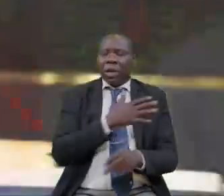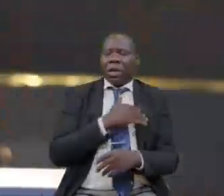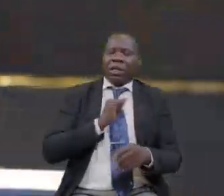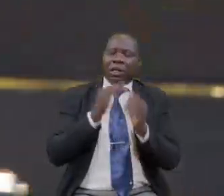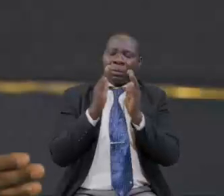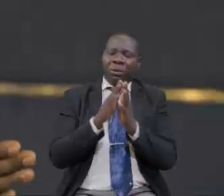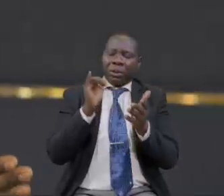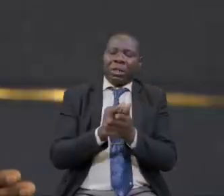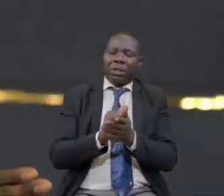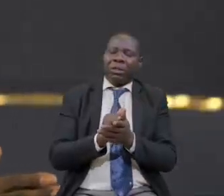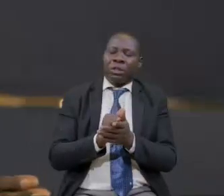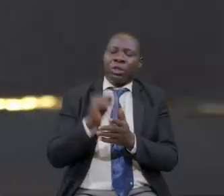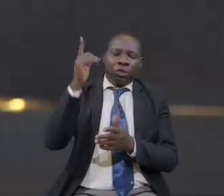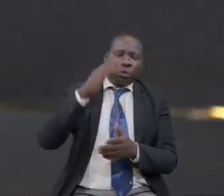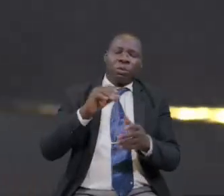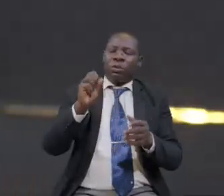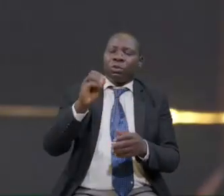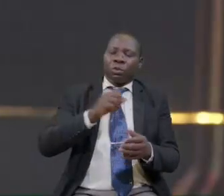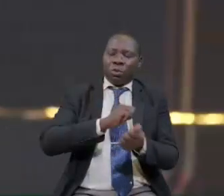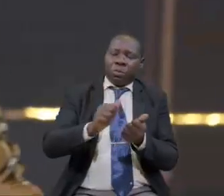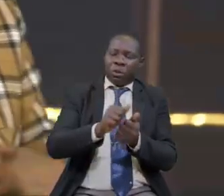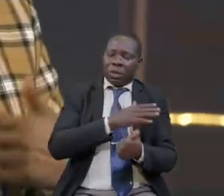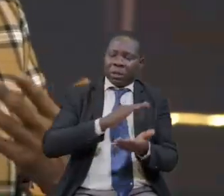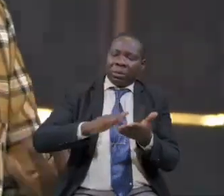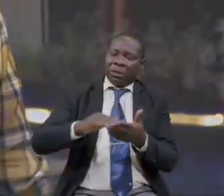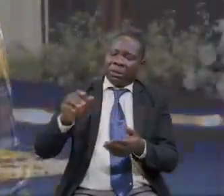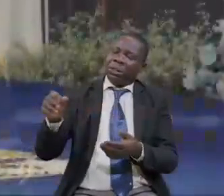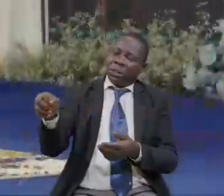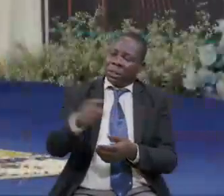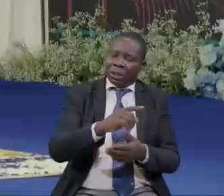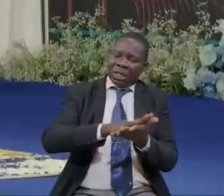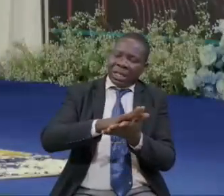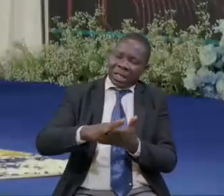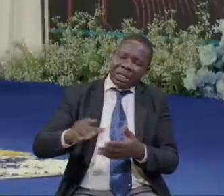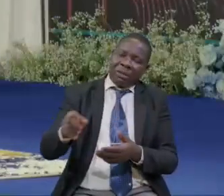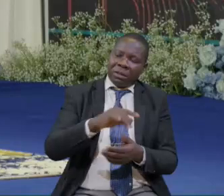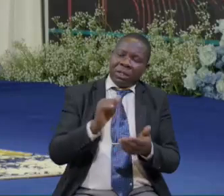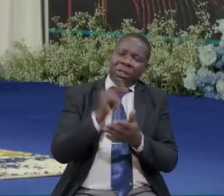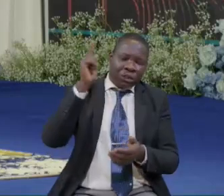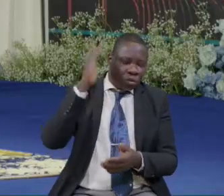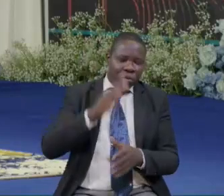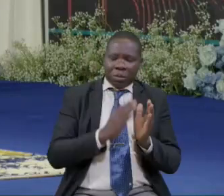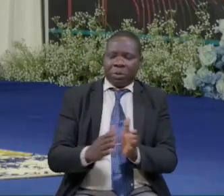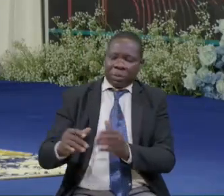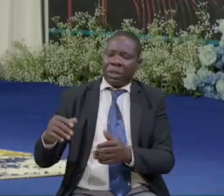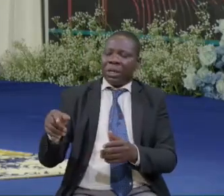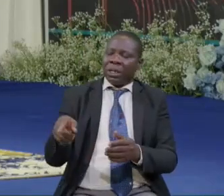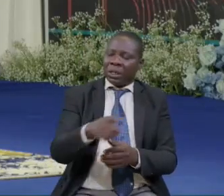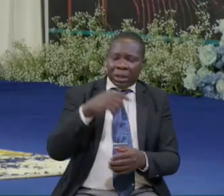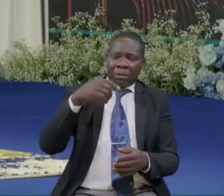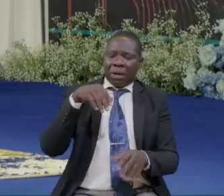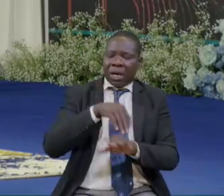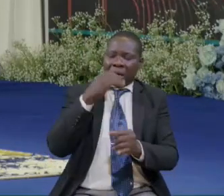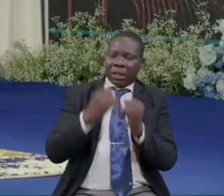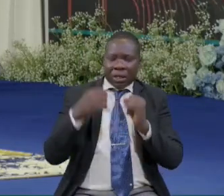and pardon them, cleanse them, that will prepare them eventually for the coming kingdom